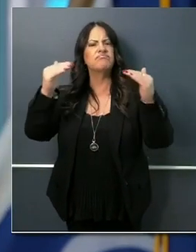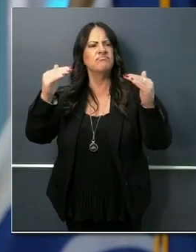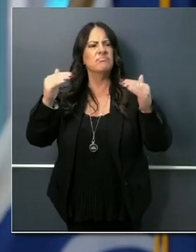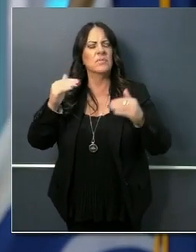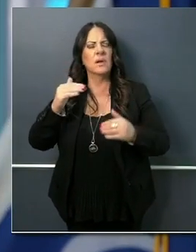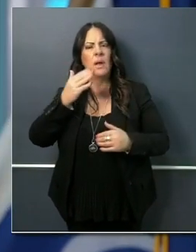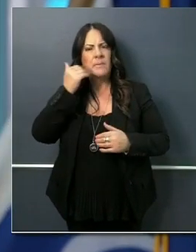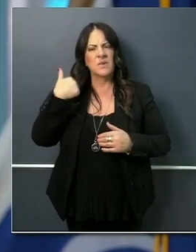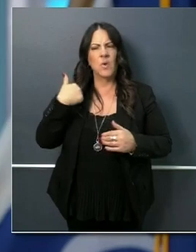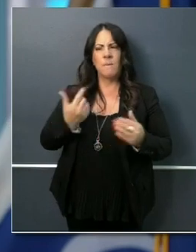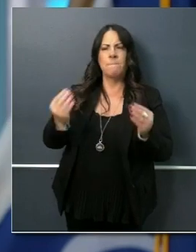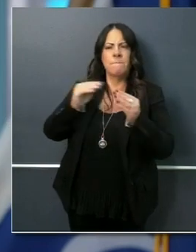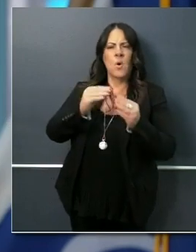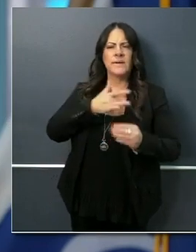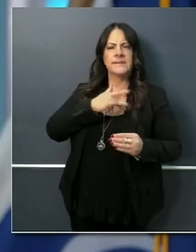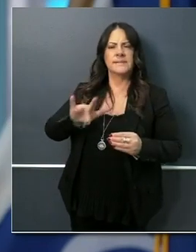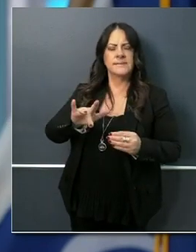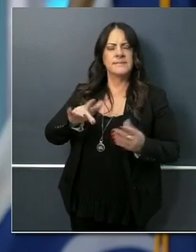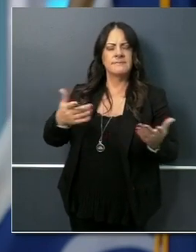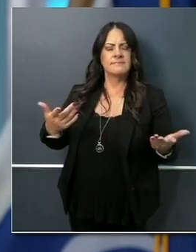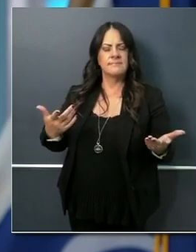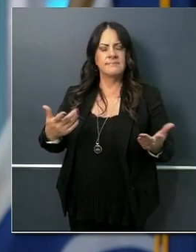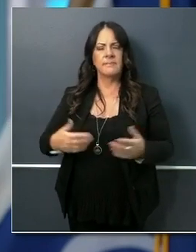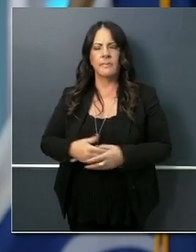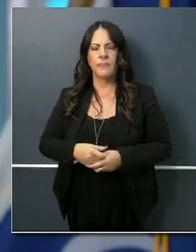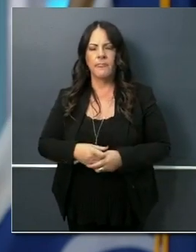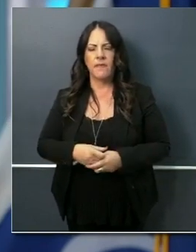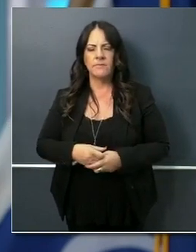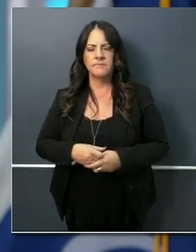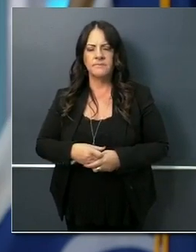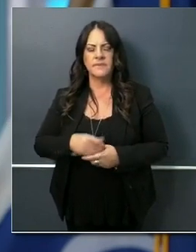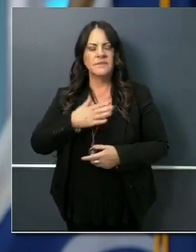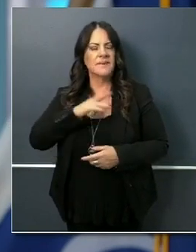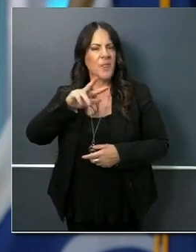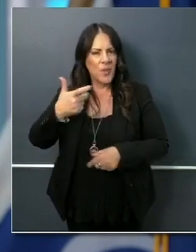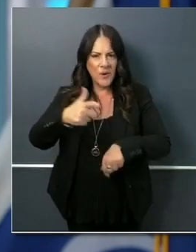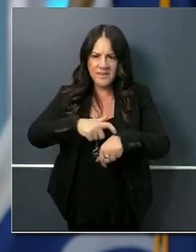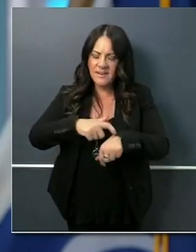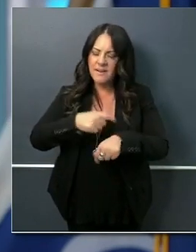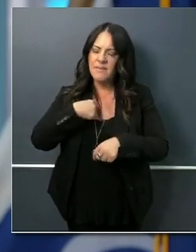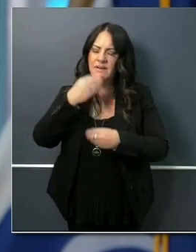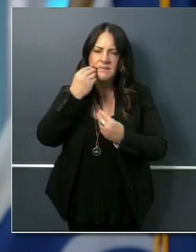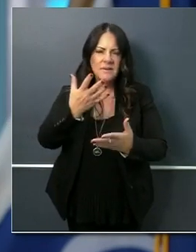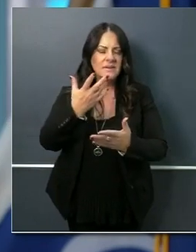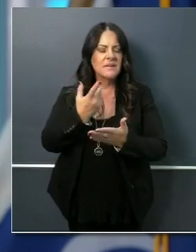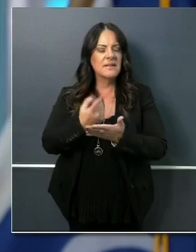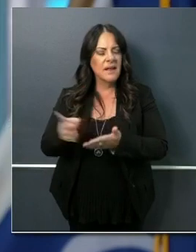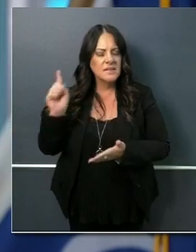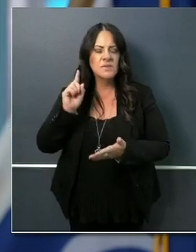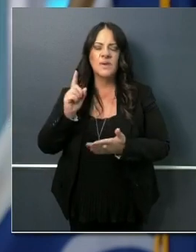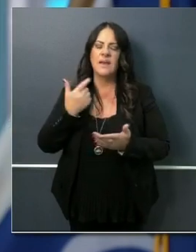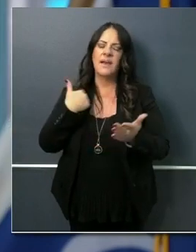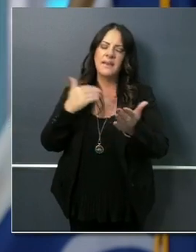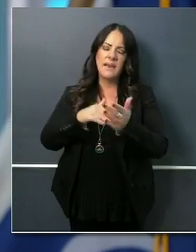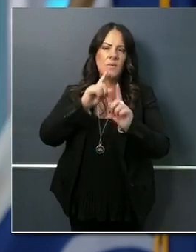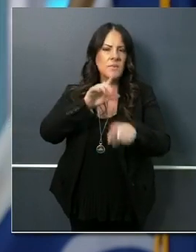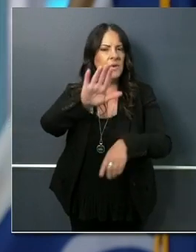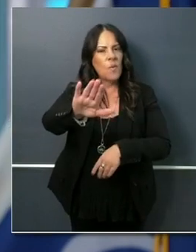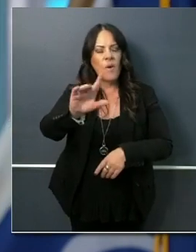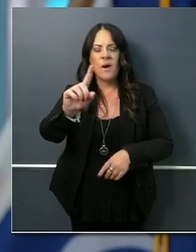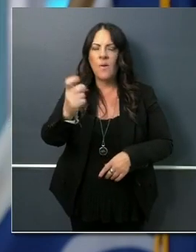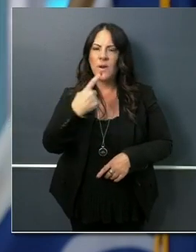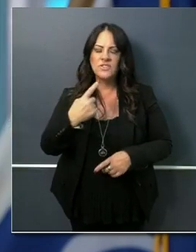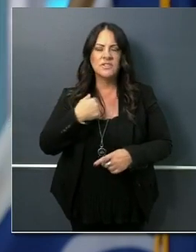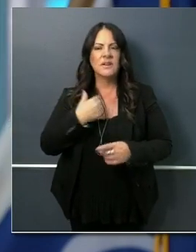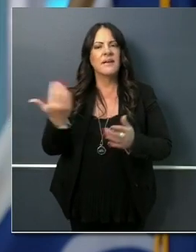highly sensitized to them. And so I'll say it for the 3rd time. I said it last week. I said in response to your question. I'll repeat the